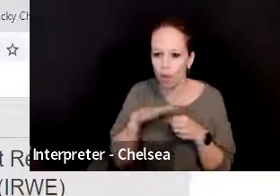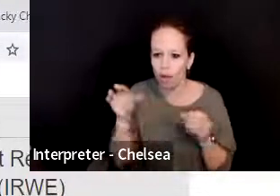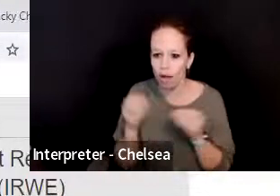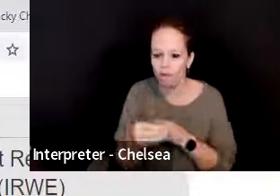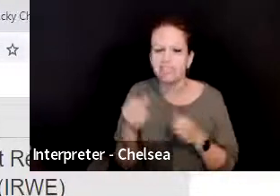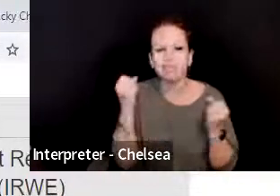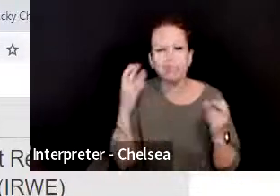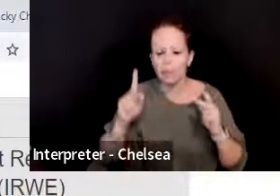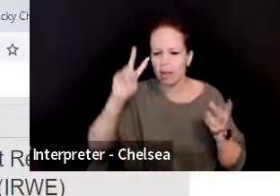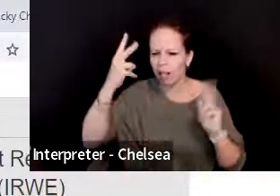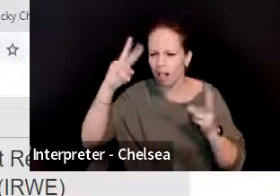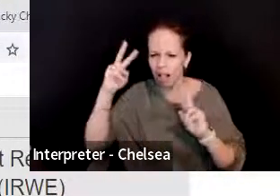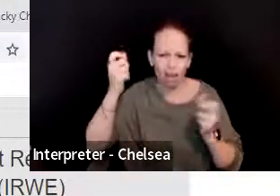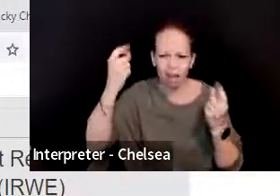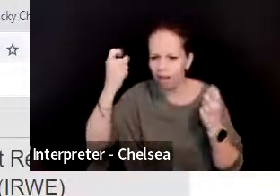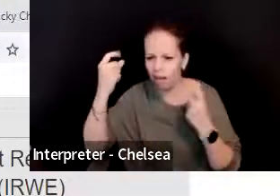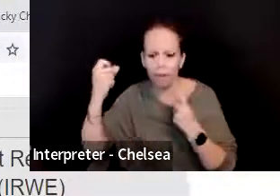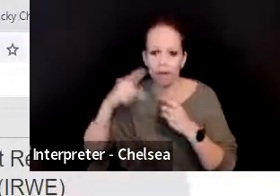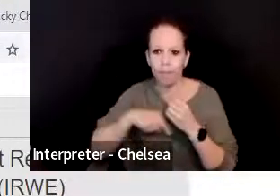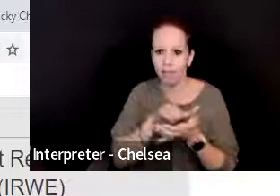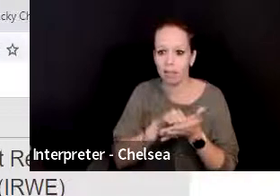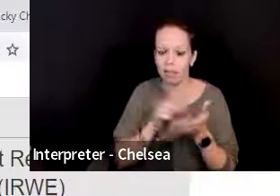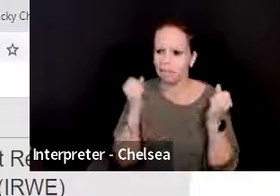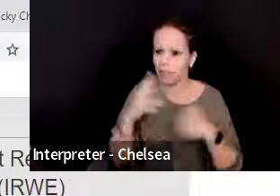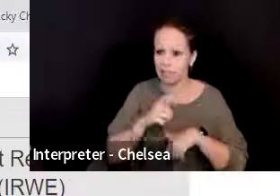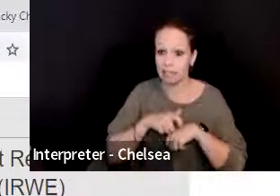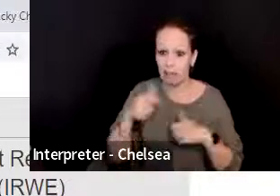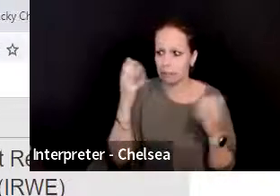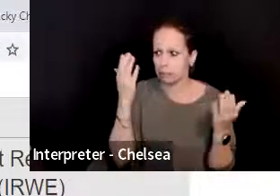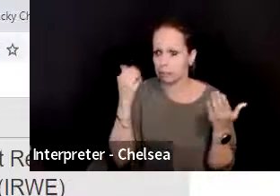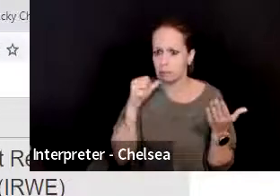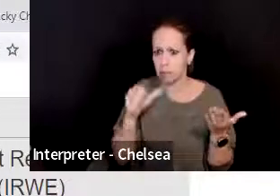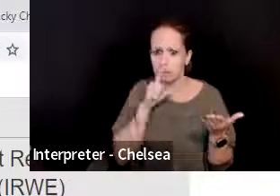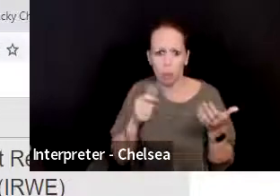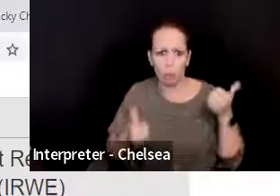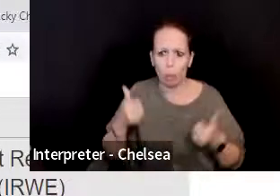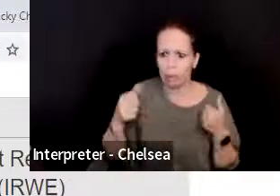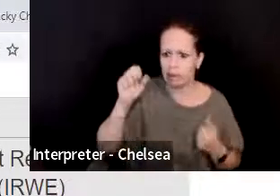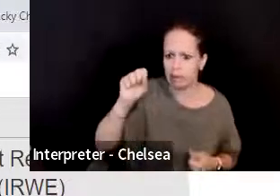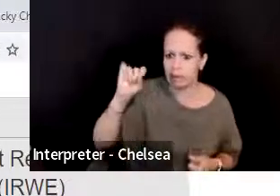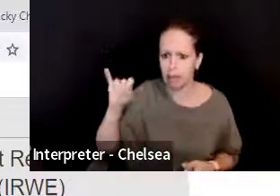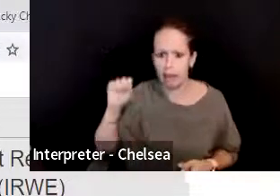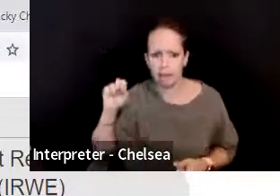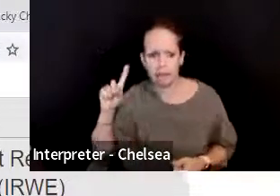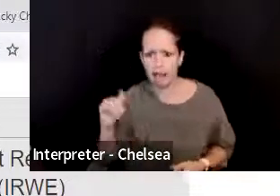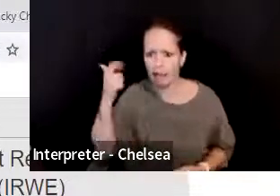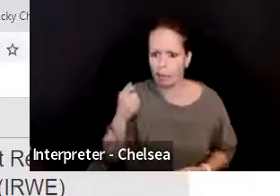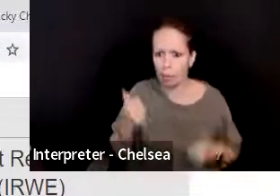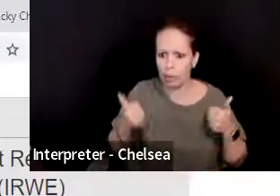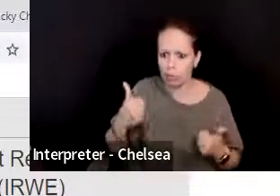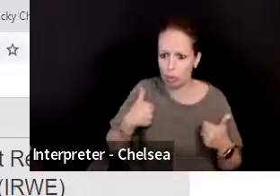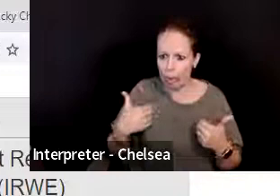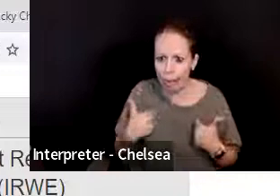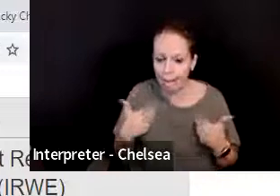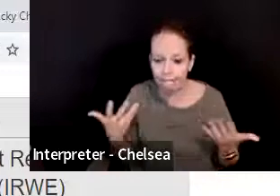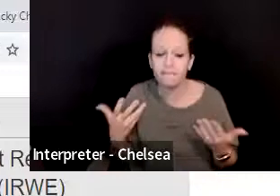and misunderstanding, and often may not even know what benefit they receive. So for you all, what I'm really wanting to stress with you is